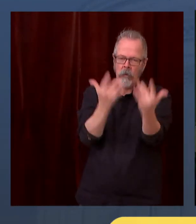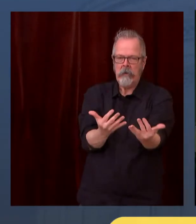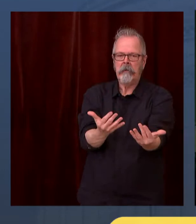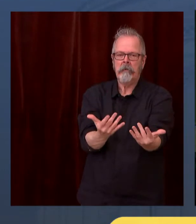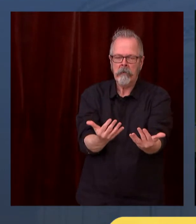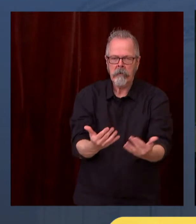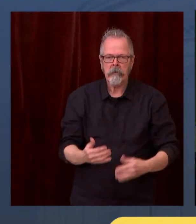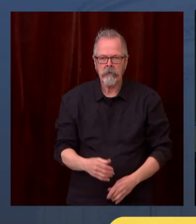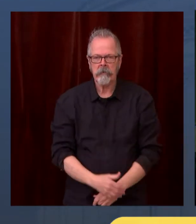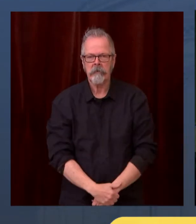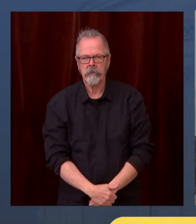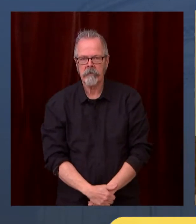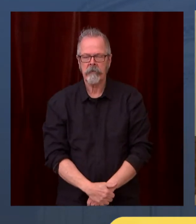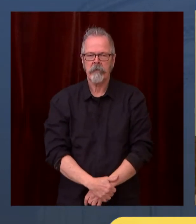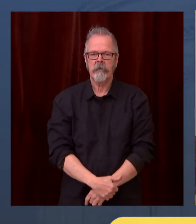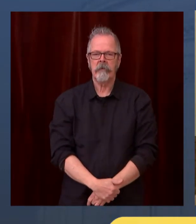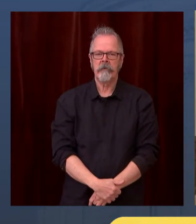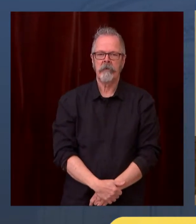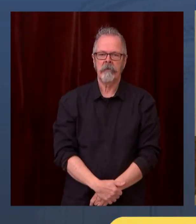Austin, go ahead.